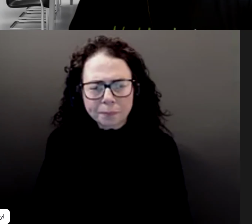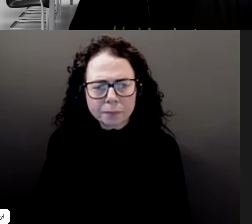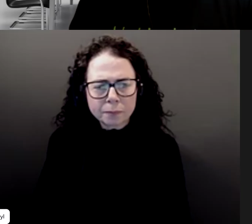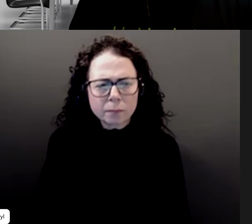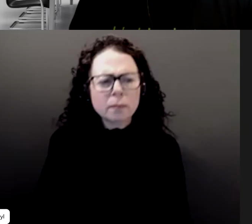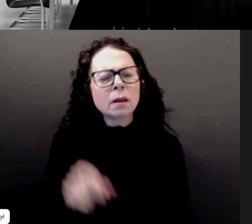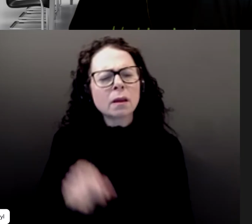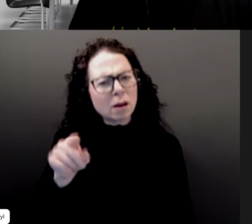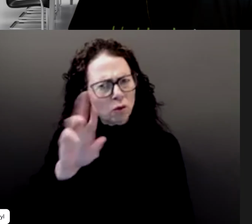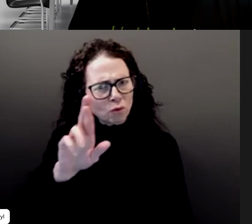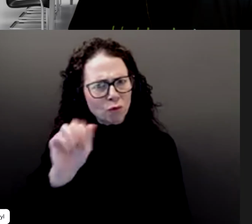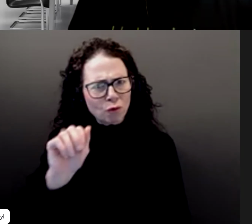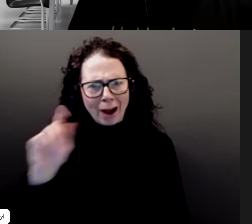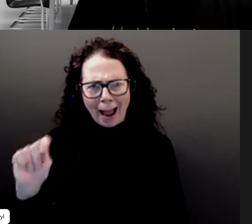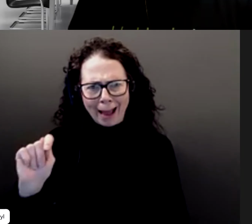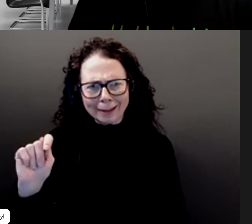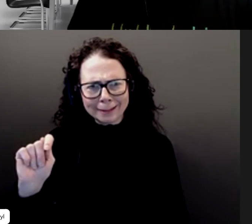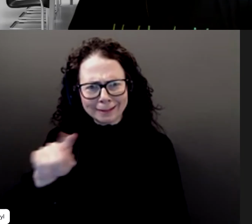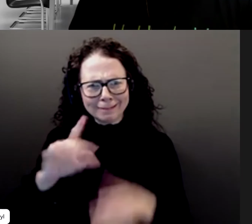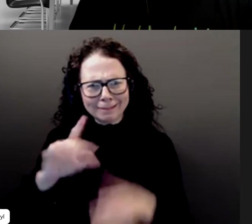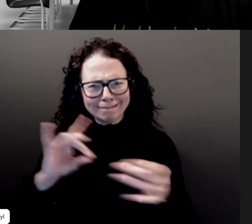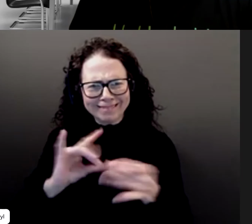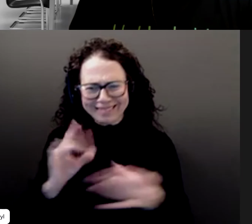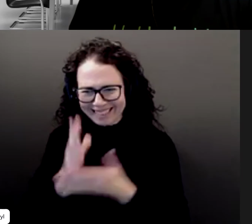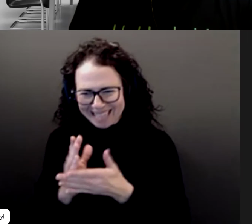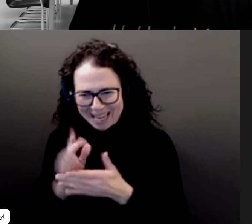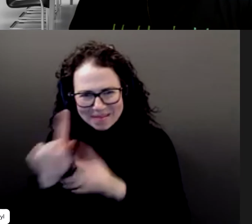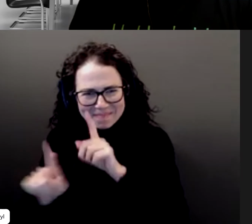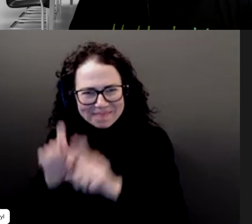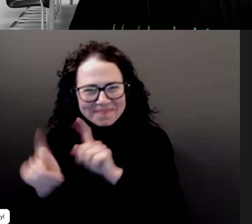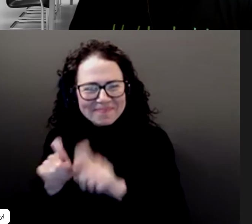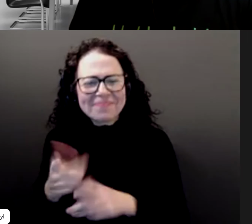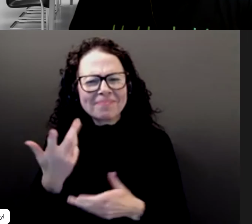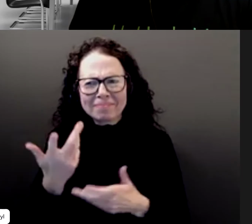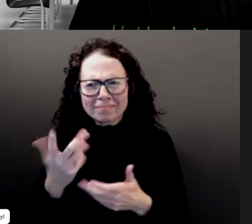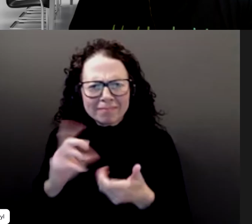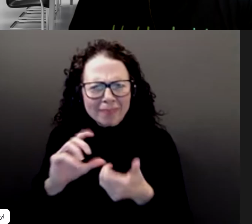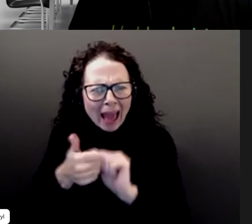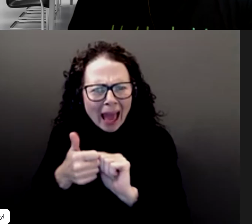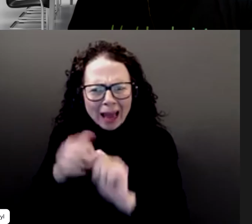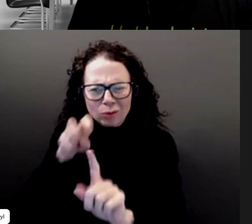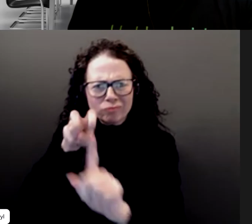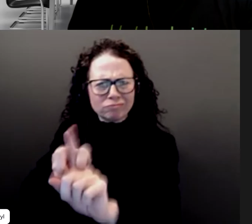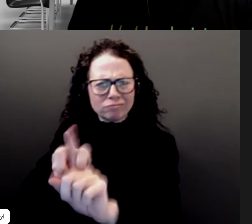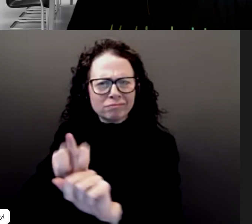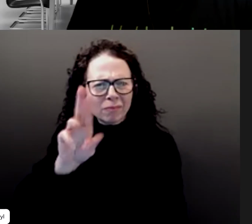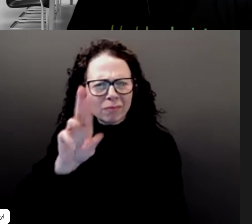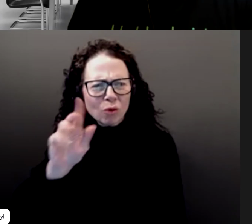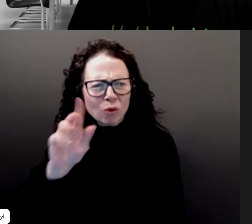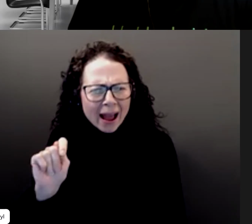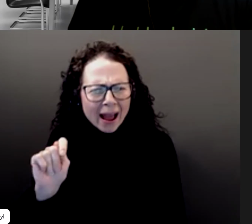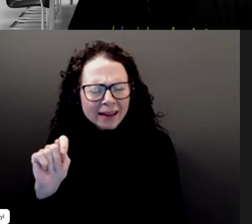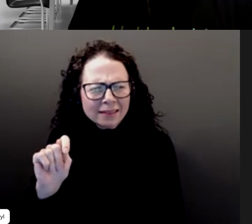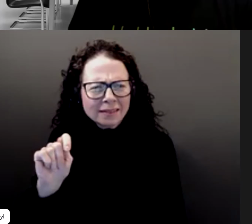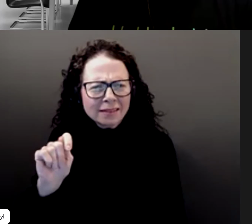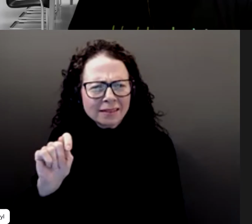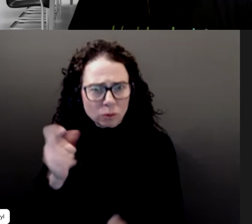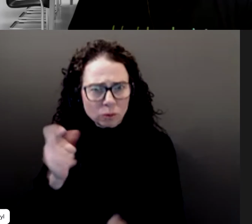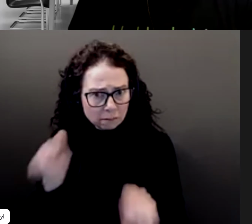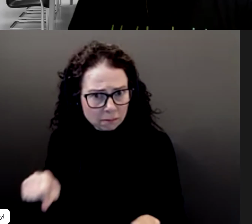thing really made an impression on people. So we have a couple of questions about that, which is, how do you find a rat on your computer? How do you detect it? Or can you even do